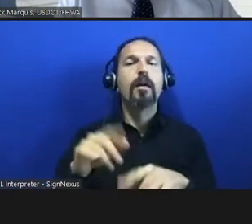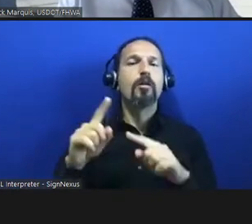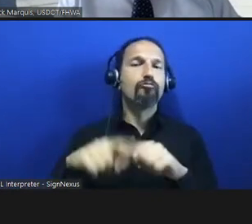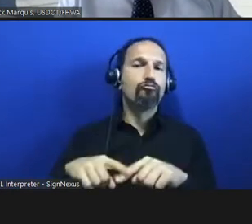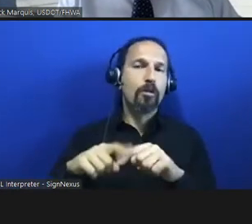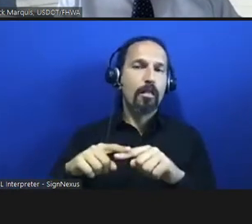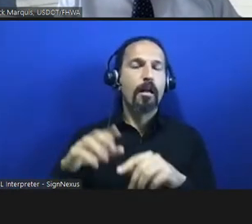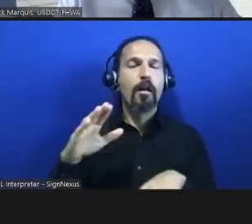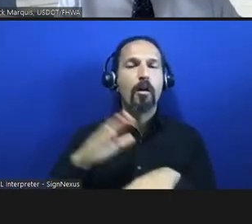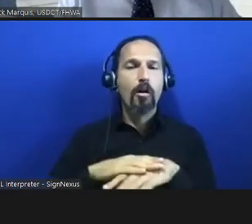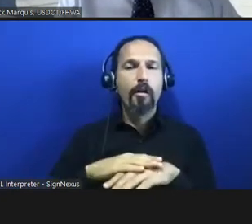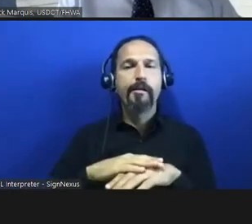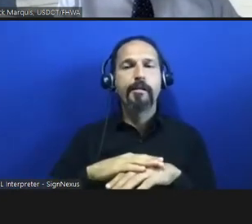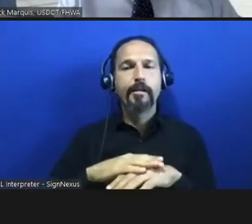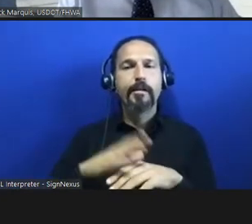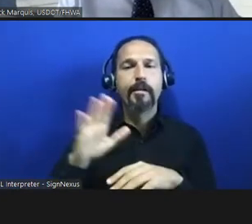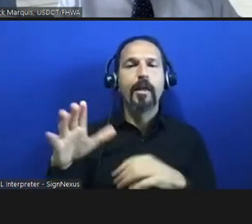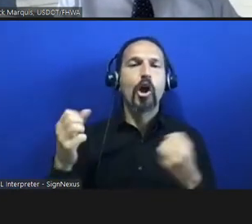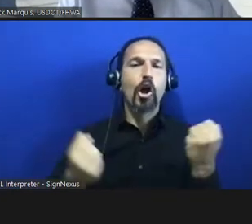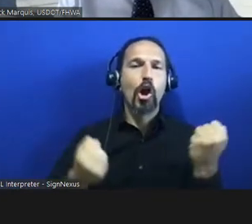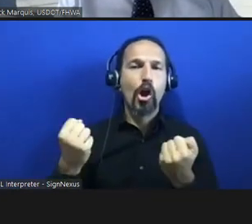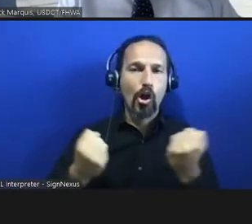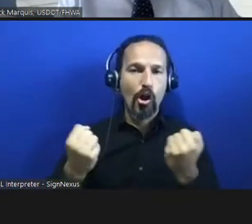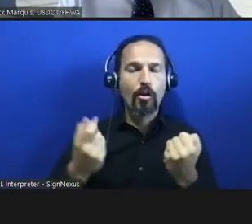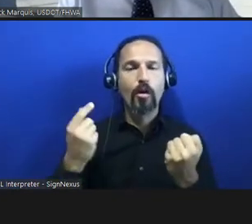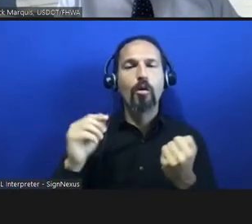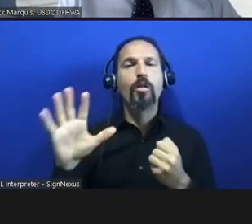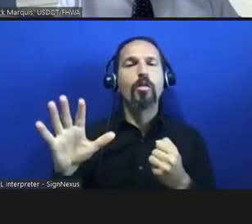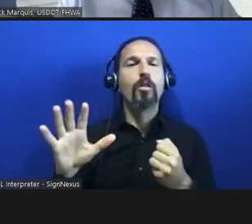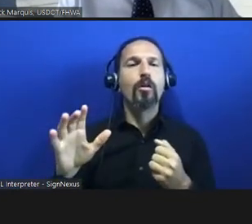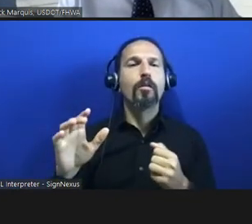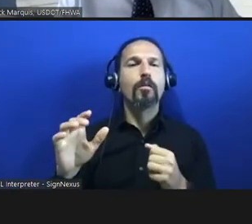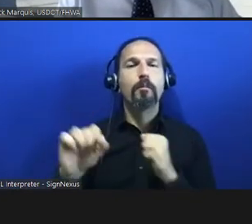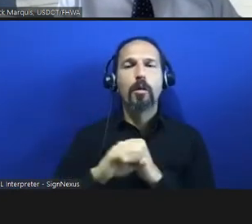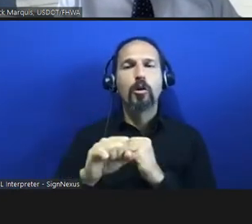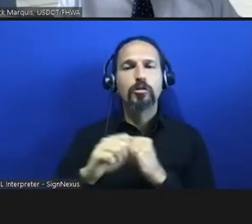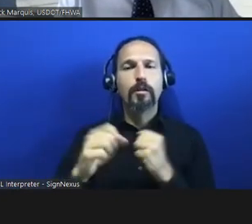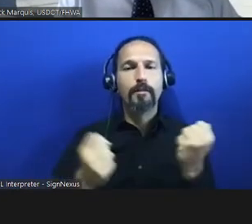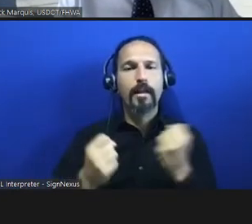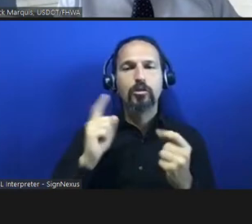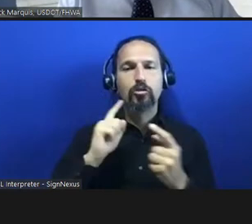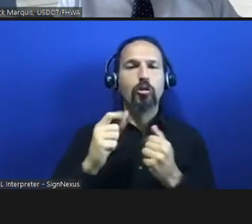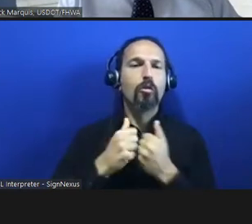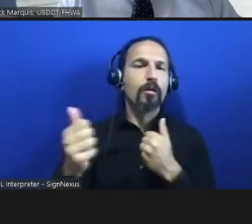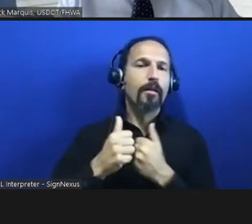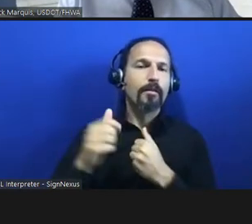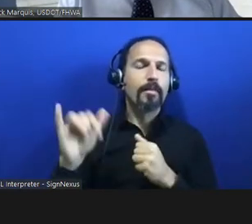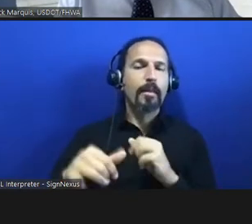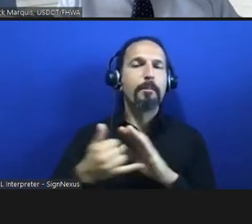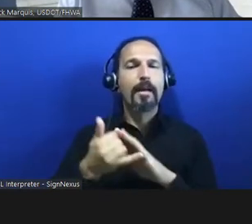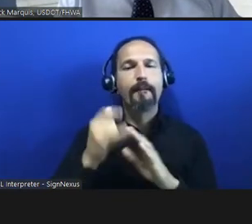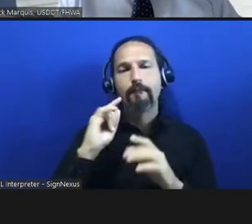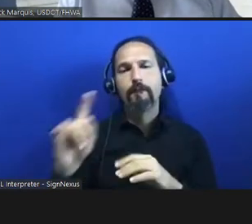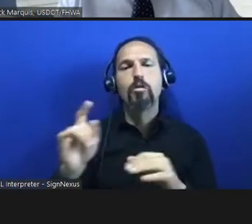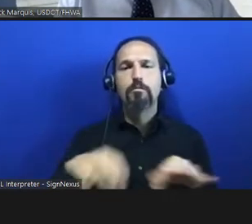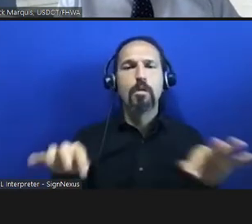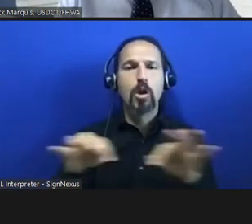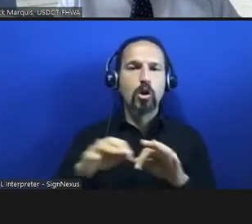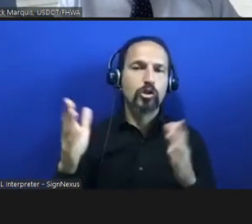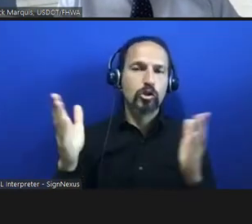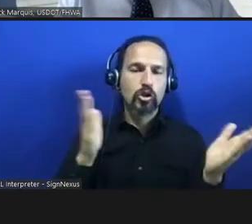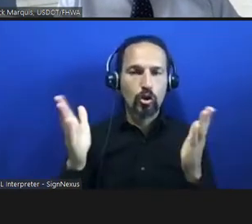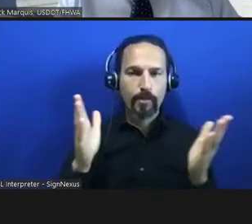on um their cars or their commercial vehicles to come into Manhattan to perform essential services